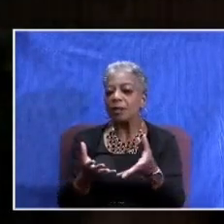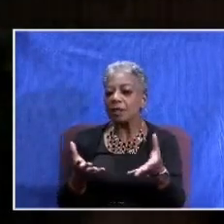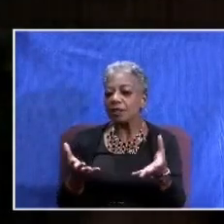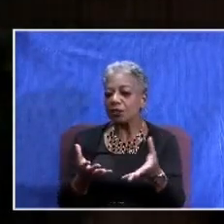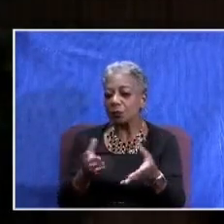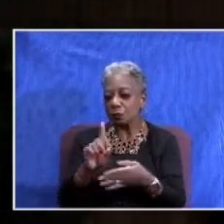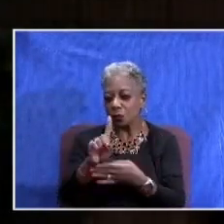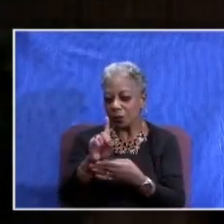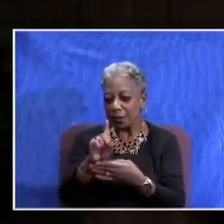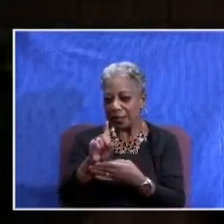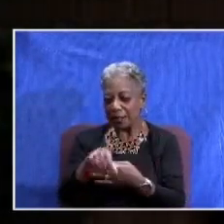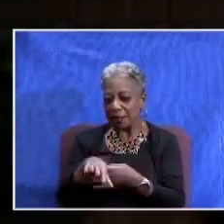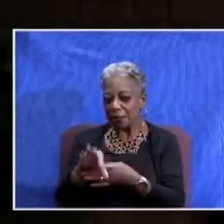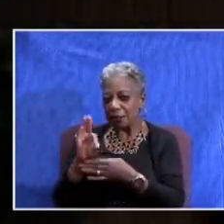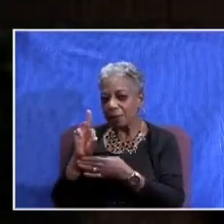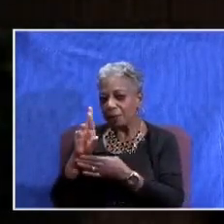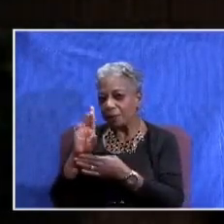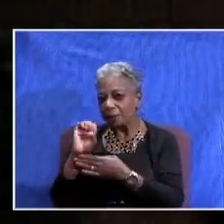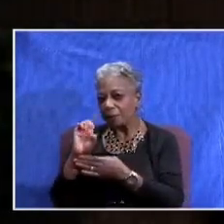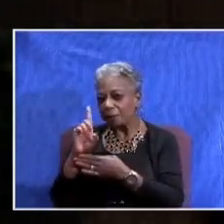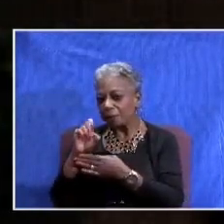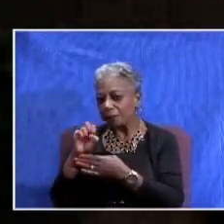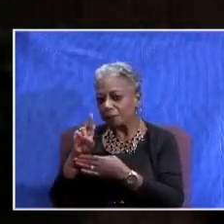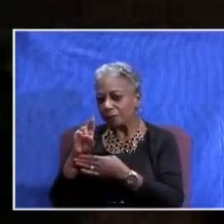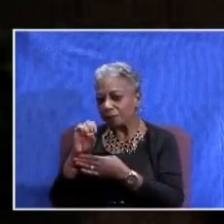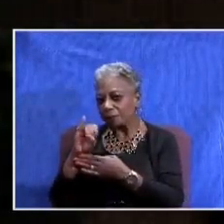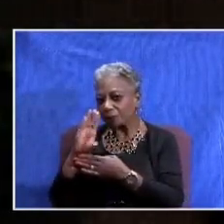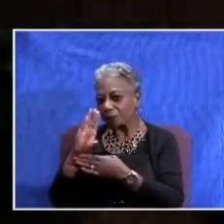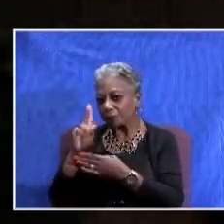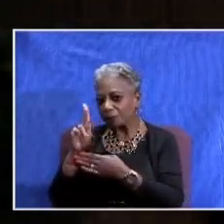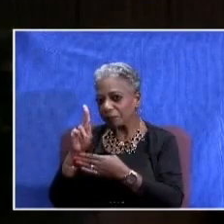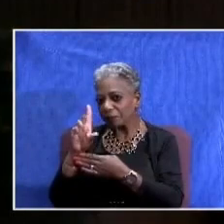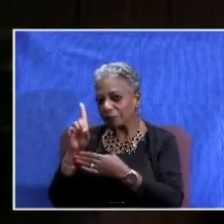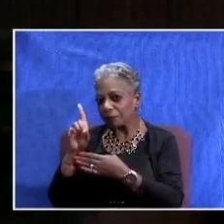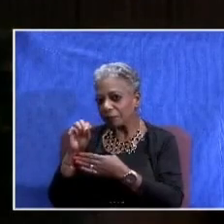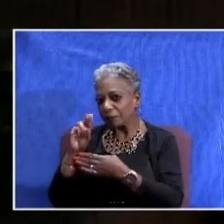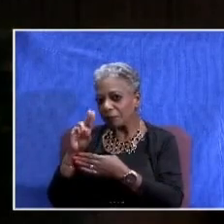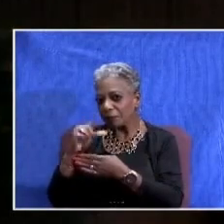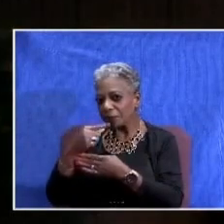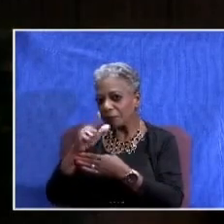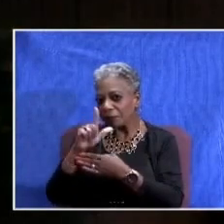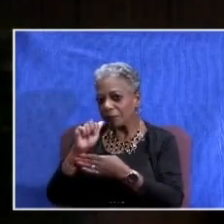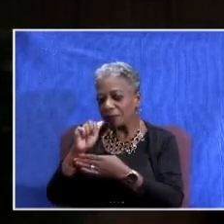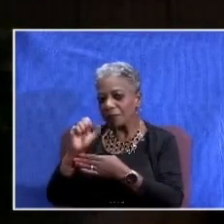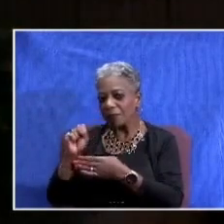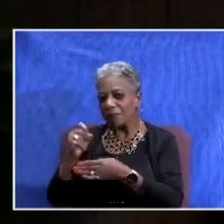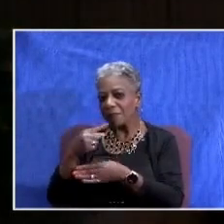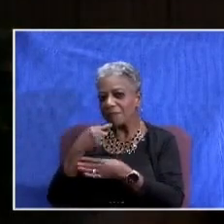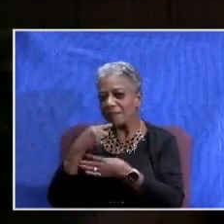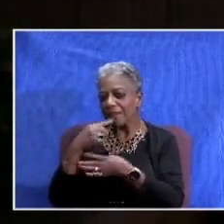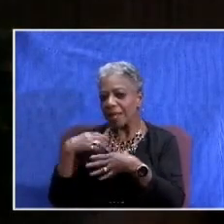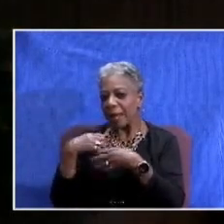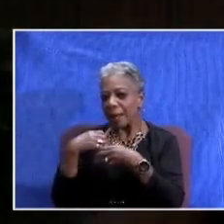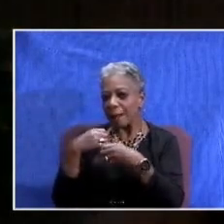Frederick Douglass said that power concedes nothing except by